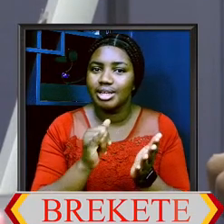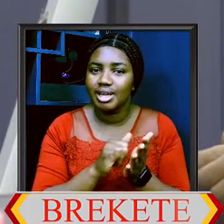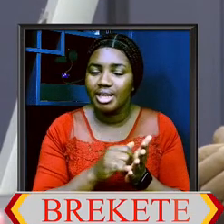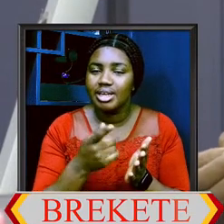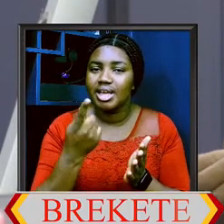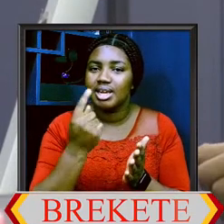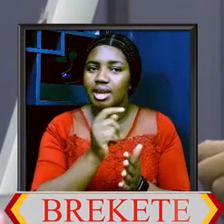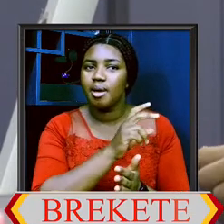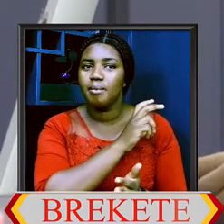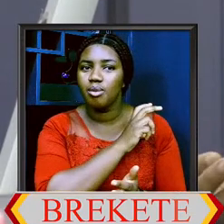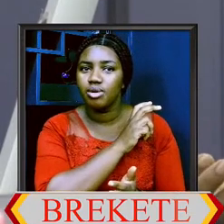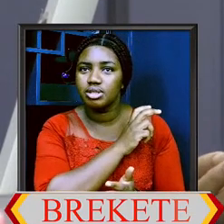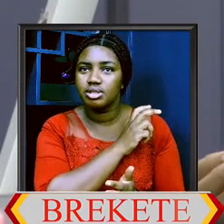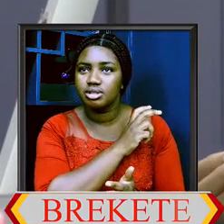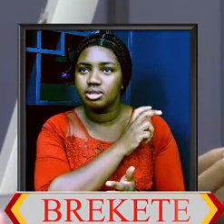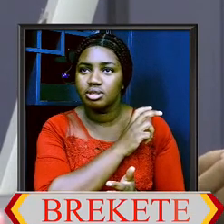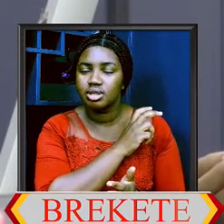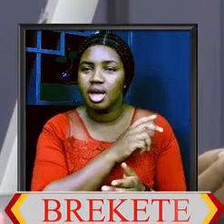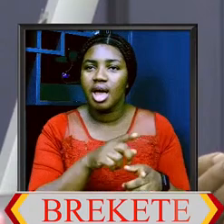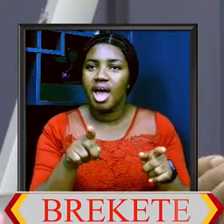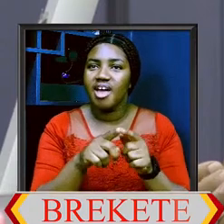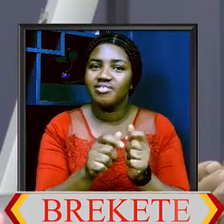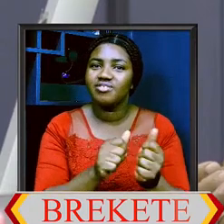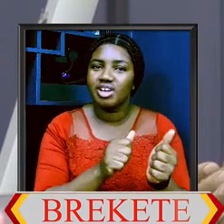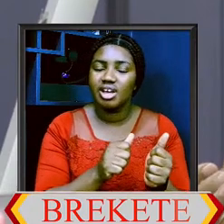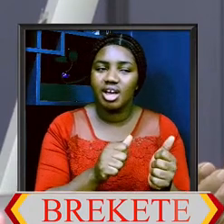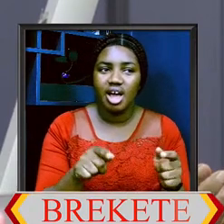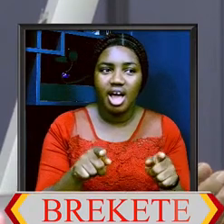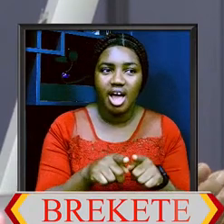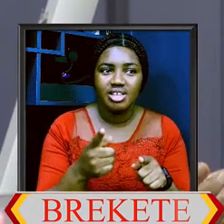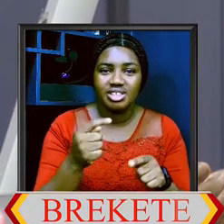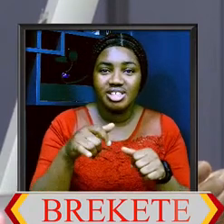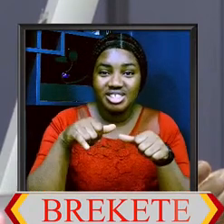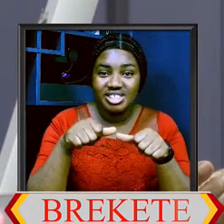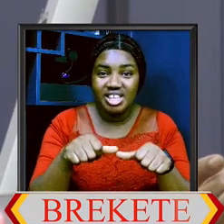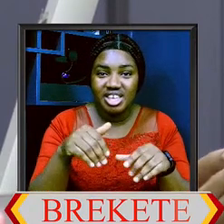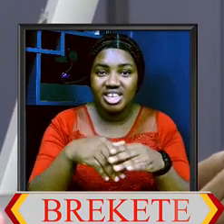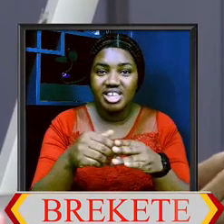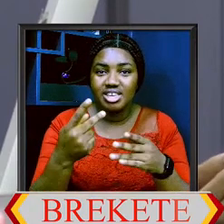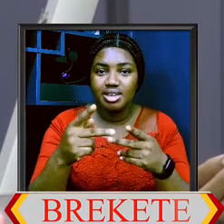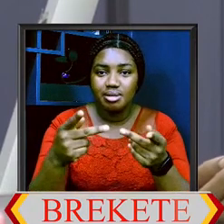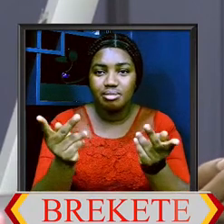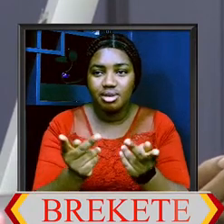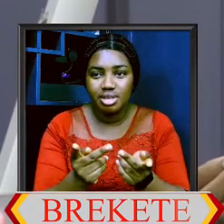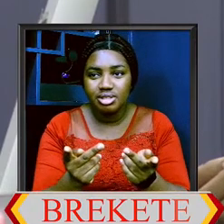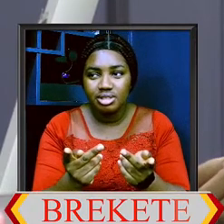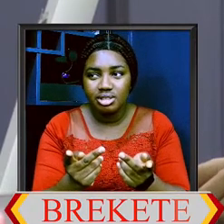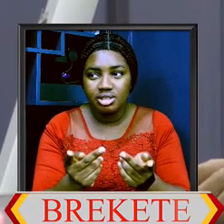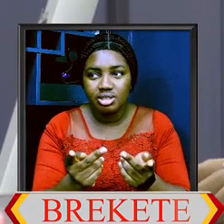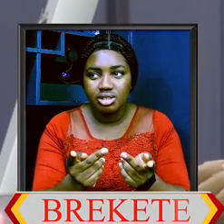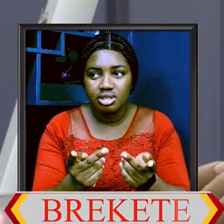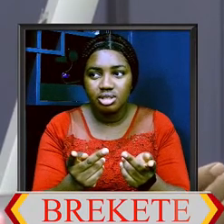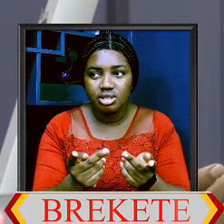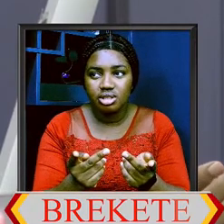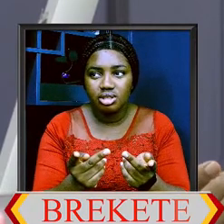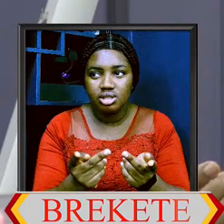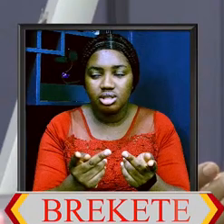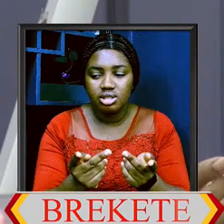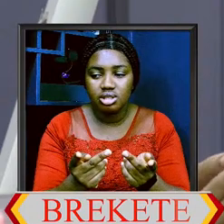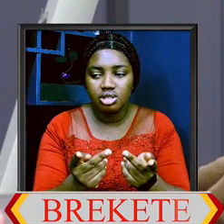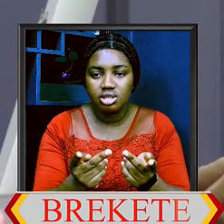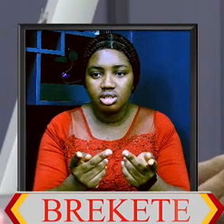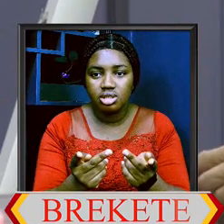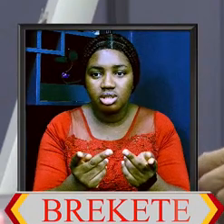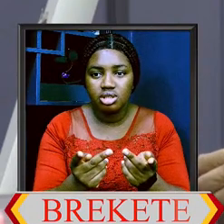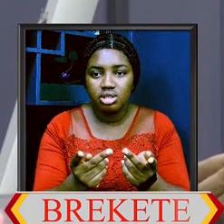the police as far as they inside the service they are not planning to do anything about when they retire where they